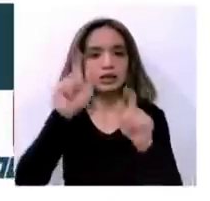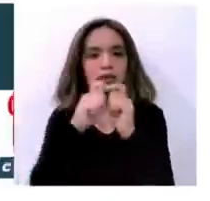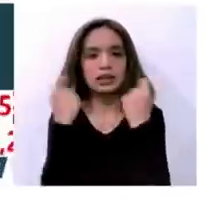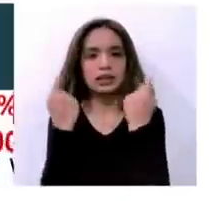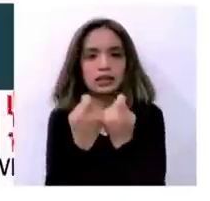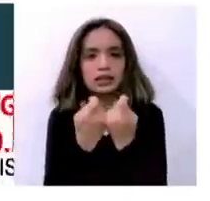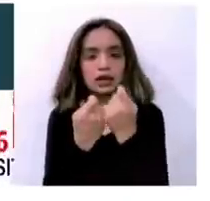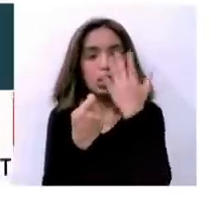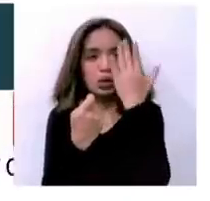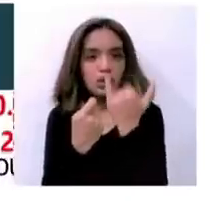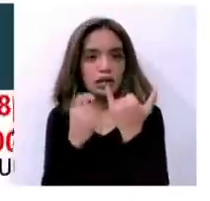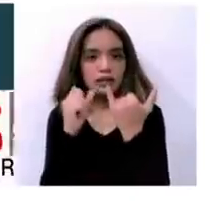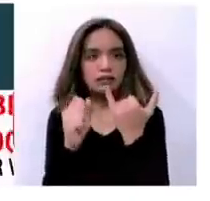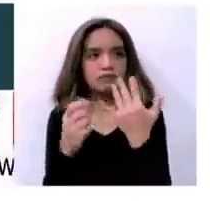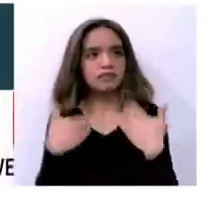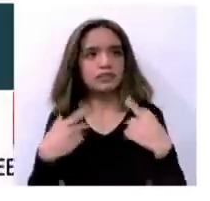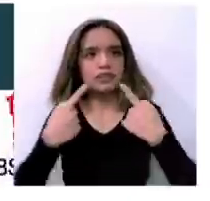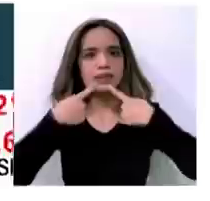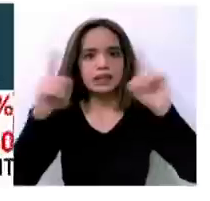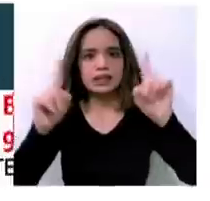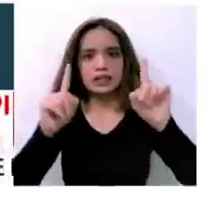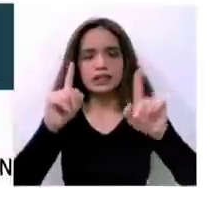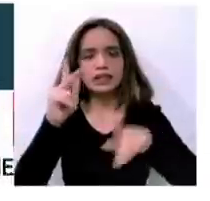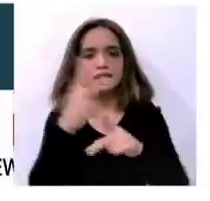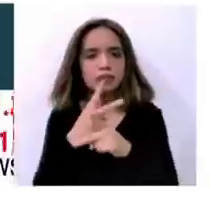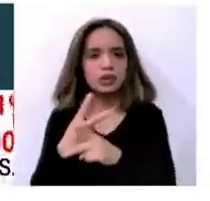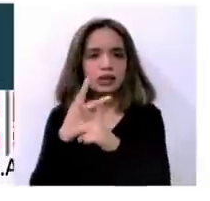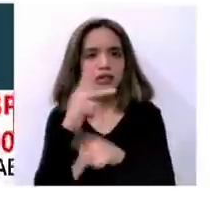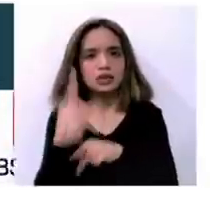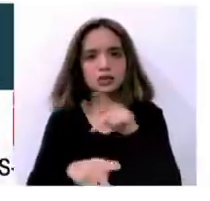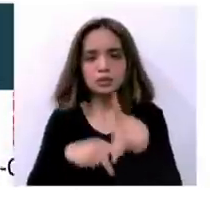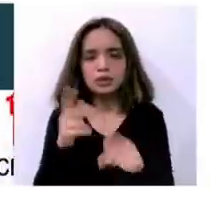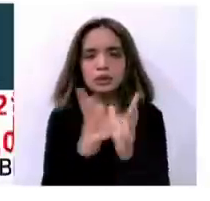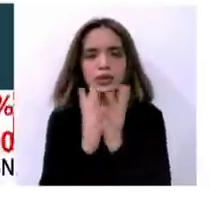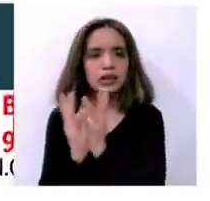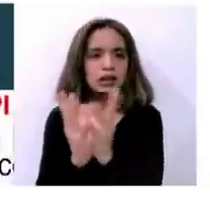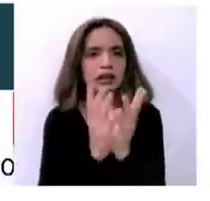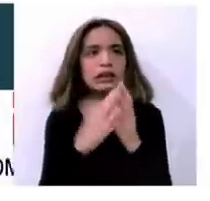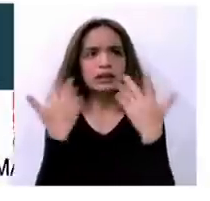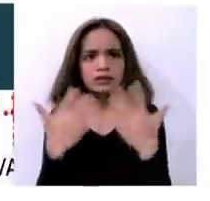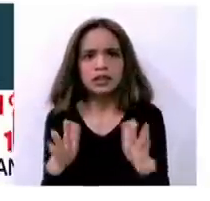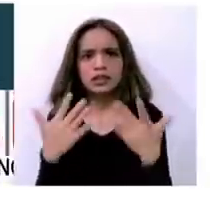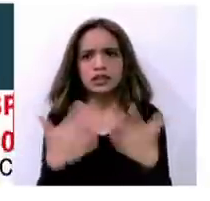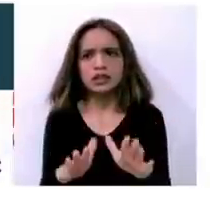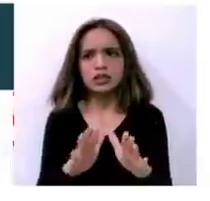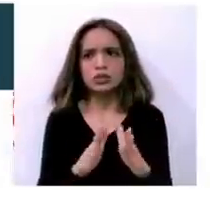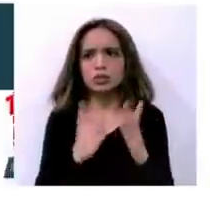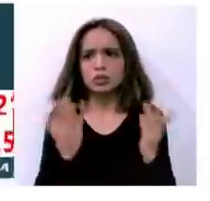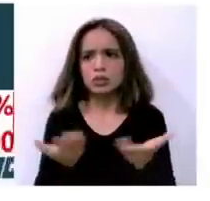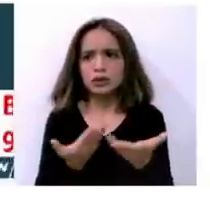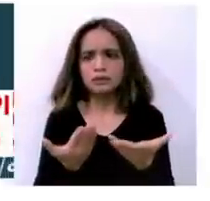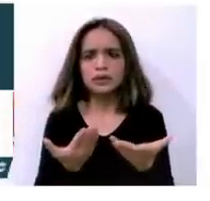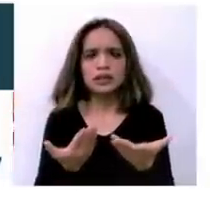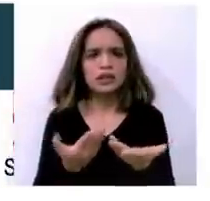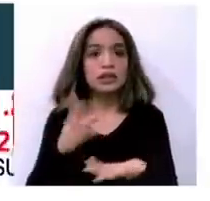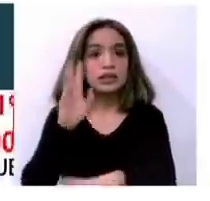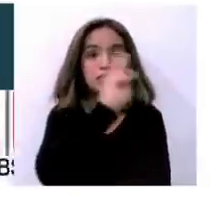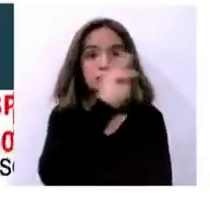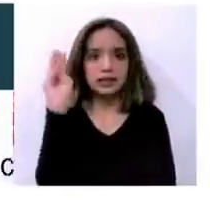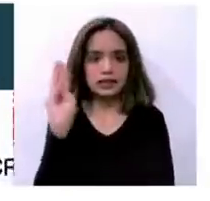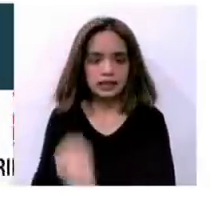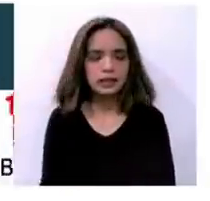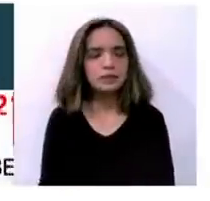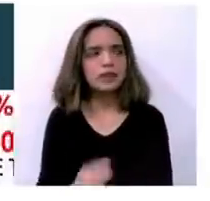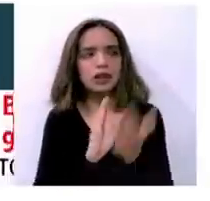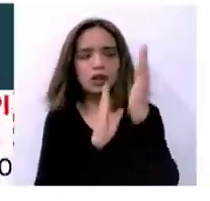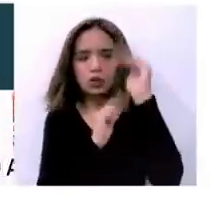have reached population immunity, and which has already been reached in the city of Manila, and